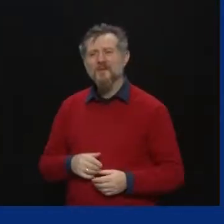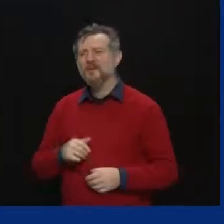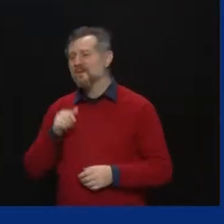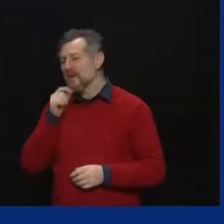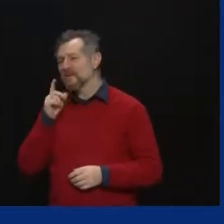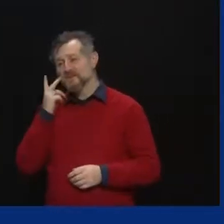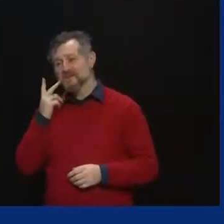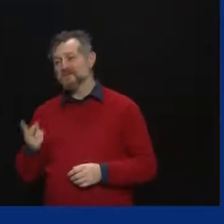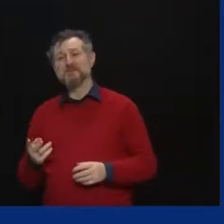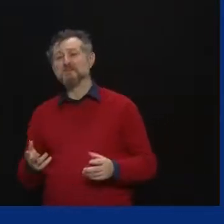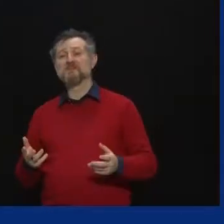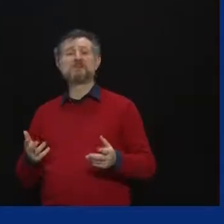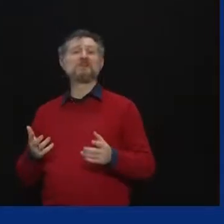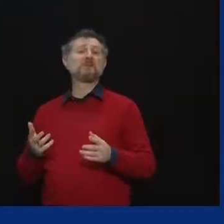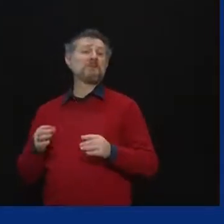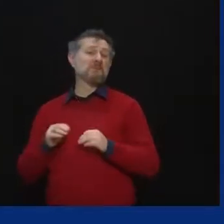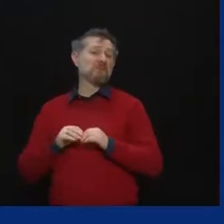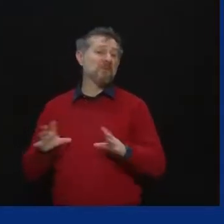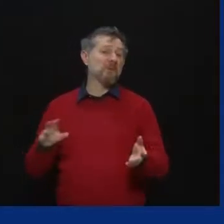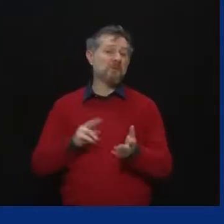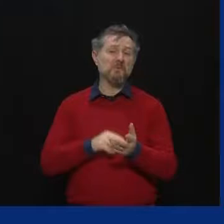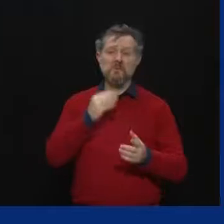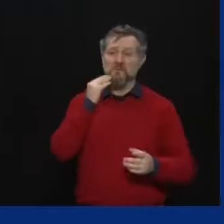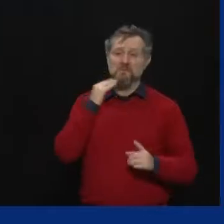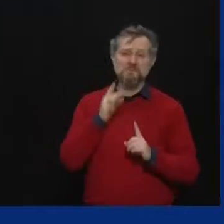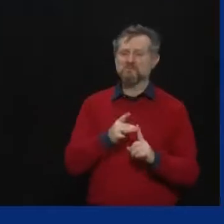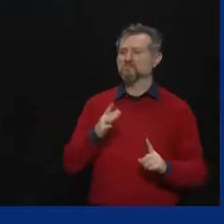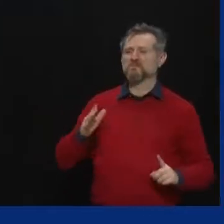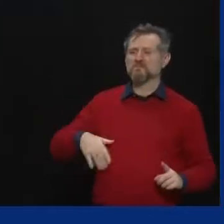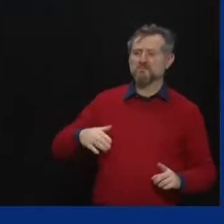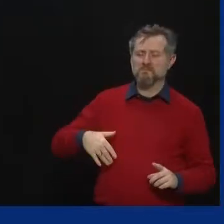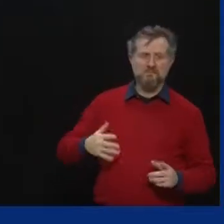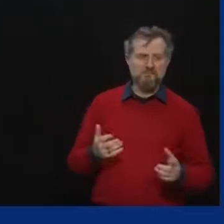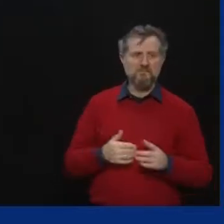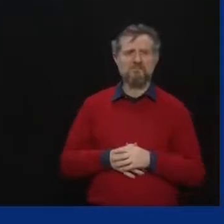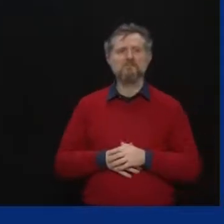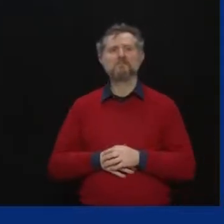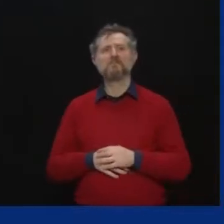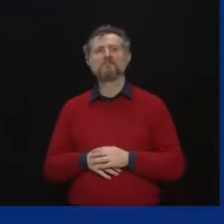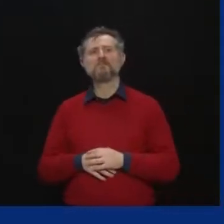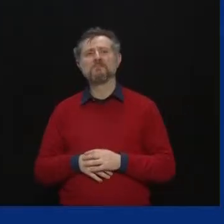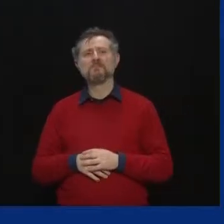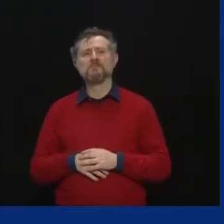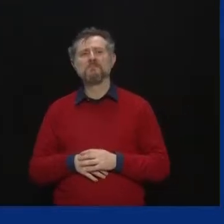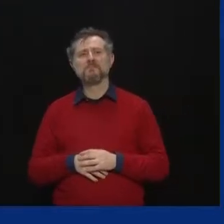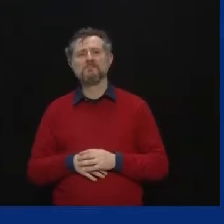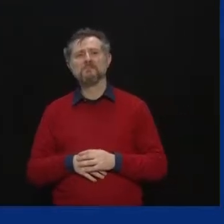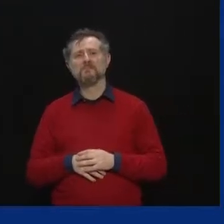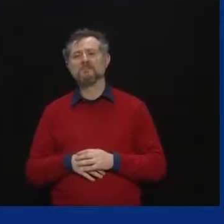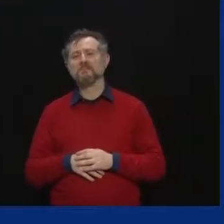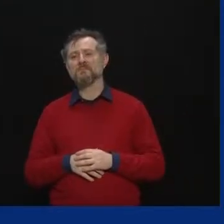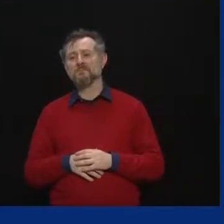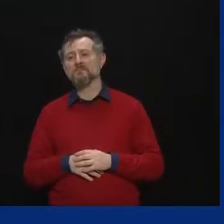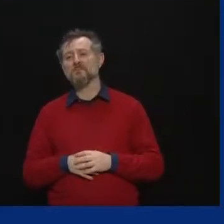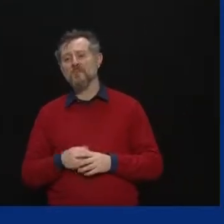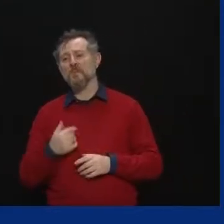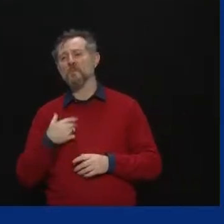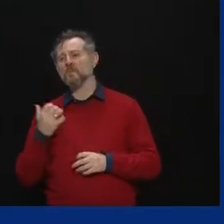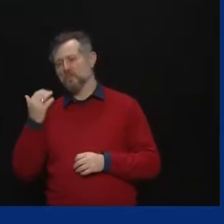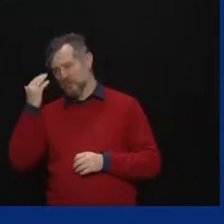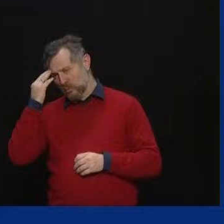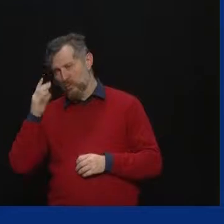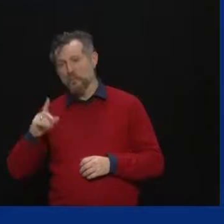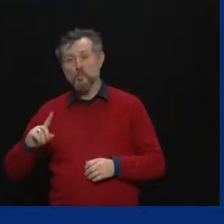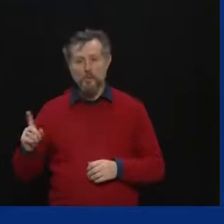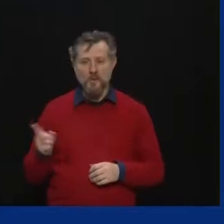widespread outbreaks in nursing homes yet. We are aware of where they have been more cases